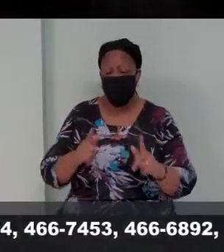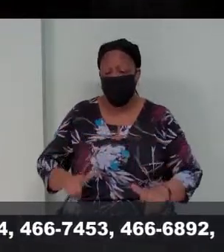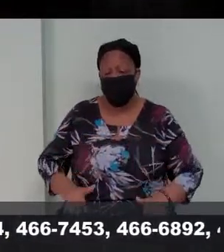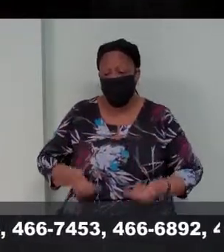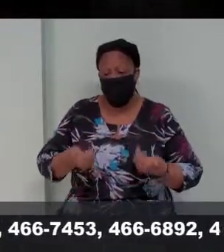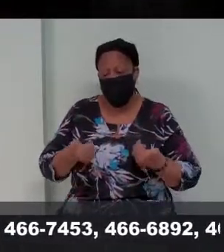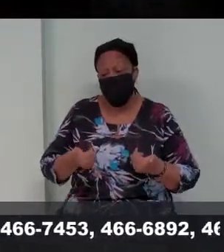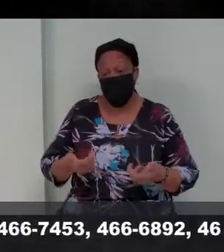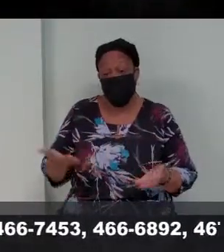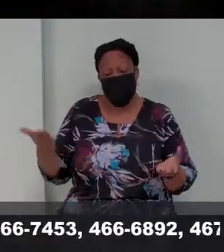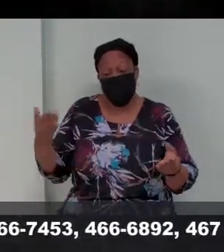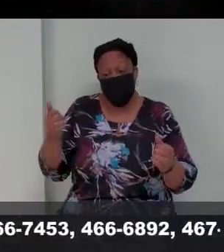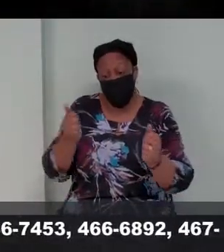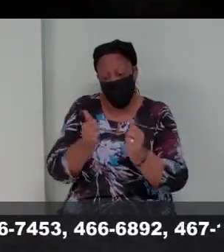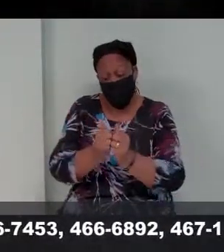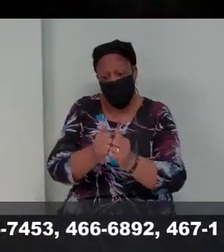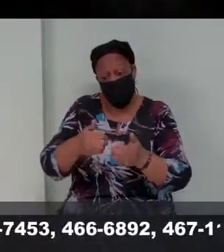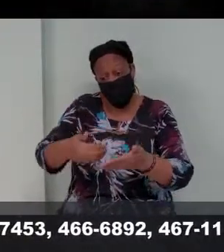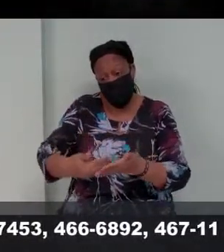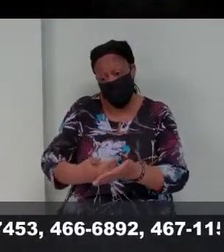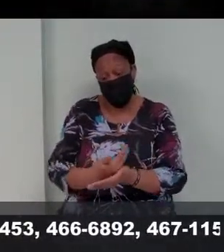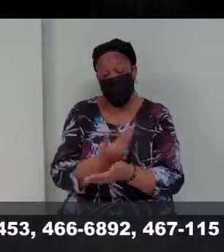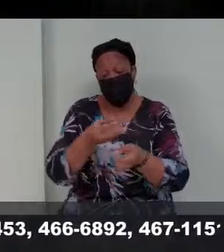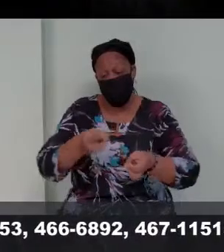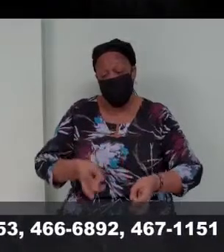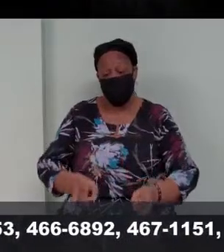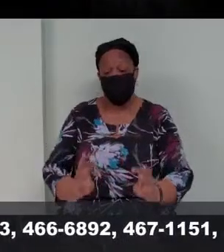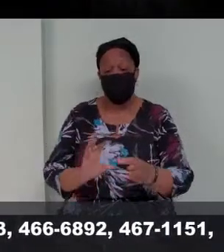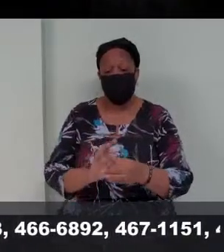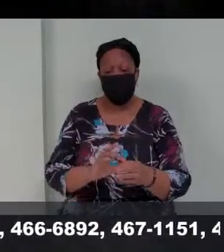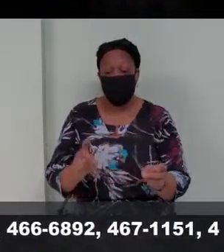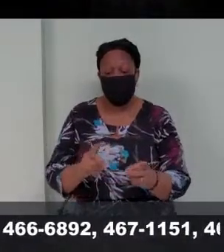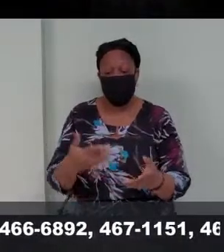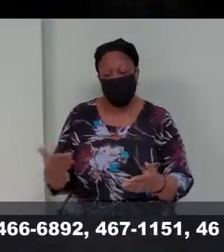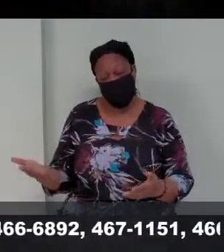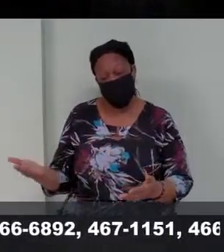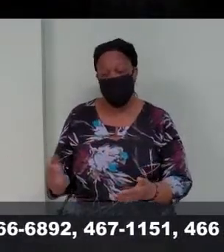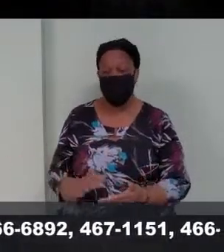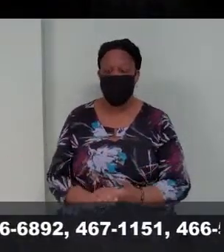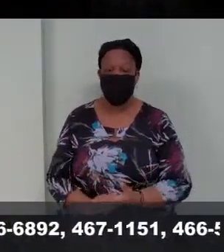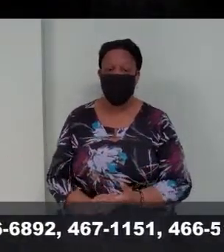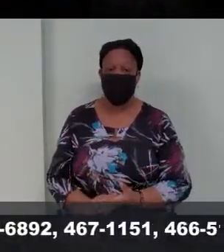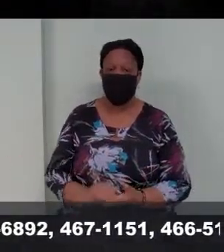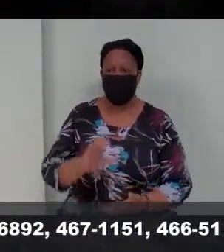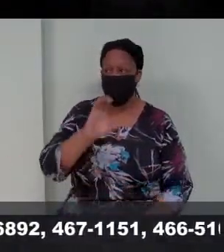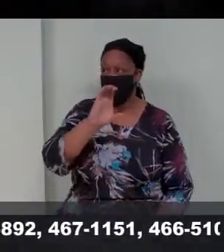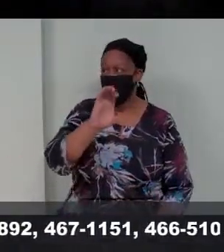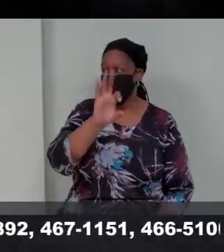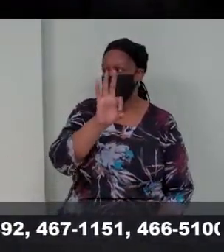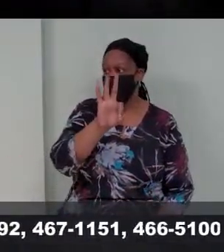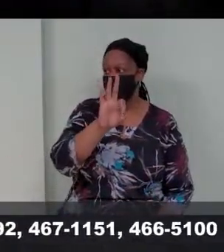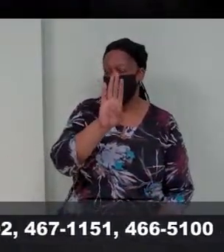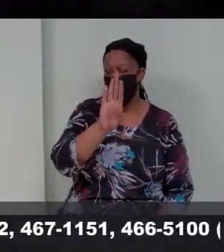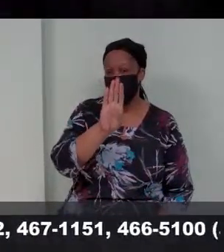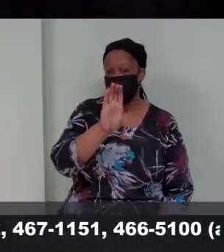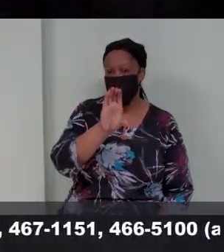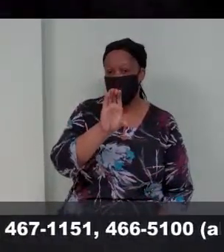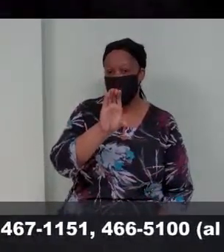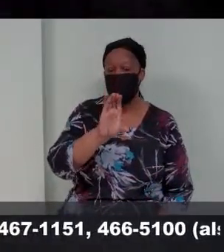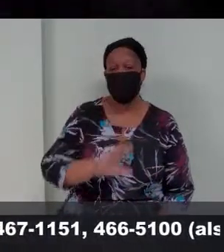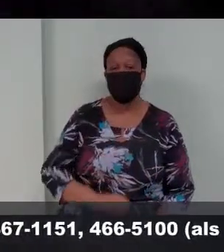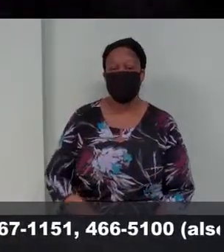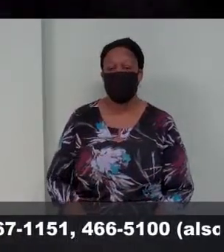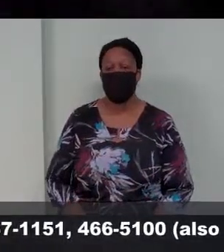been deemed the new normal. The Clarence Fitzroy Bryant College,